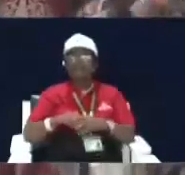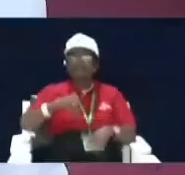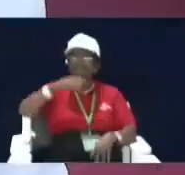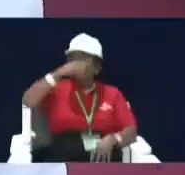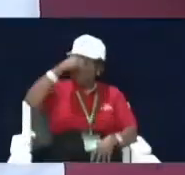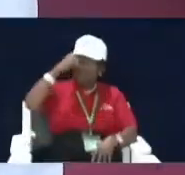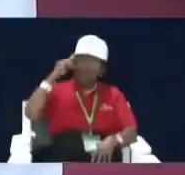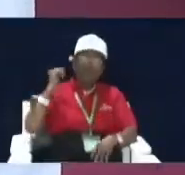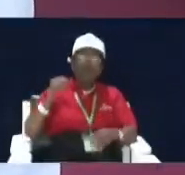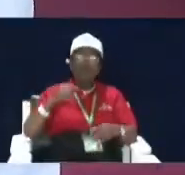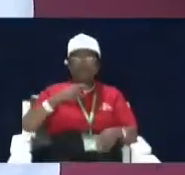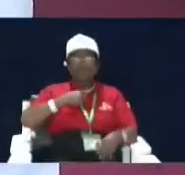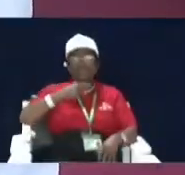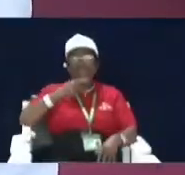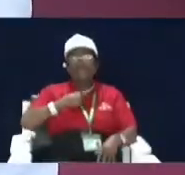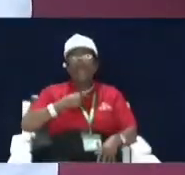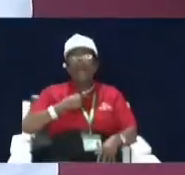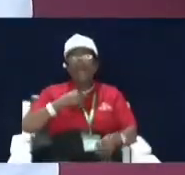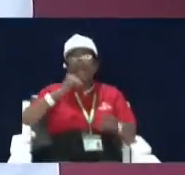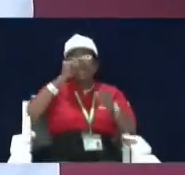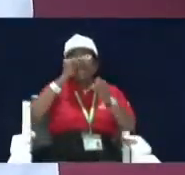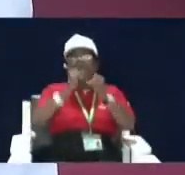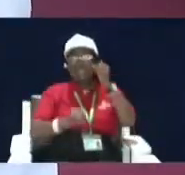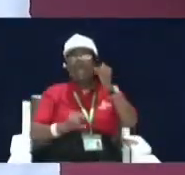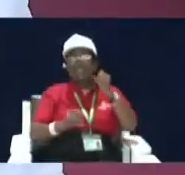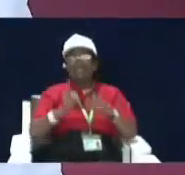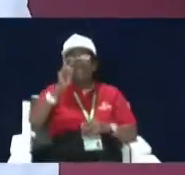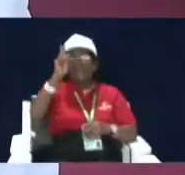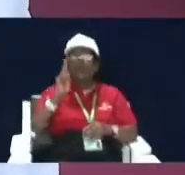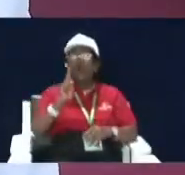Because Peter ended up